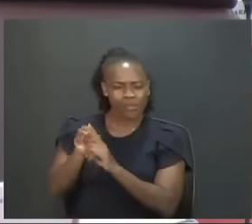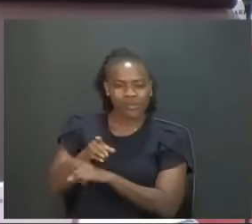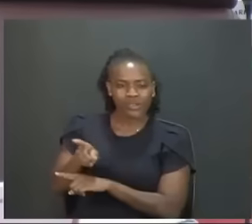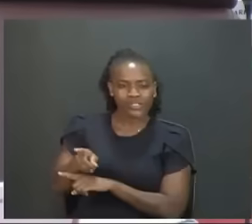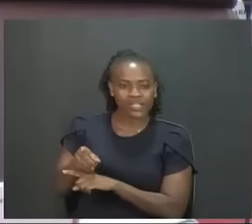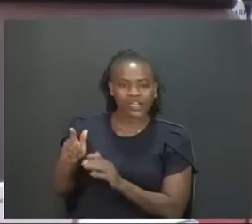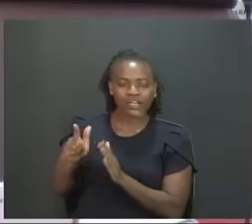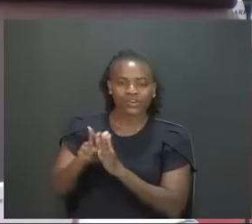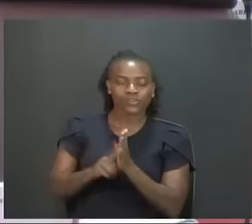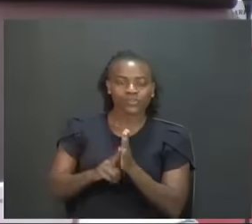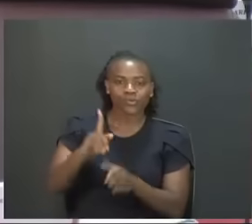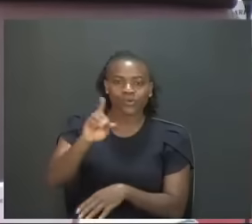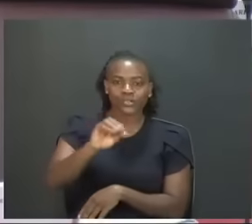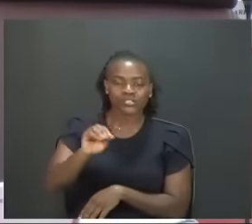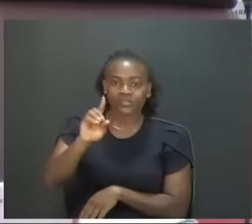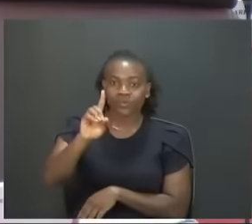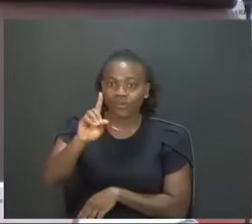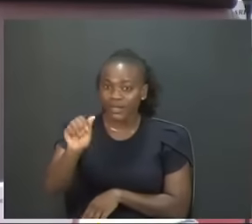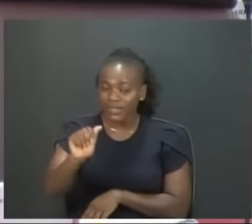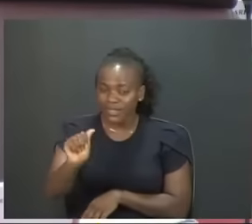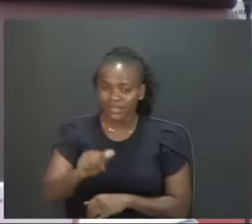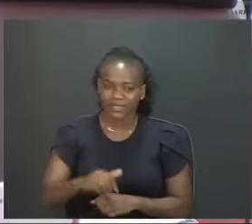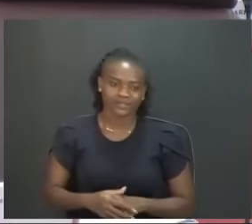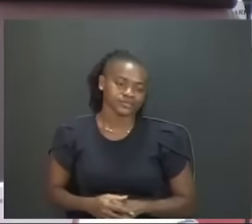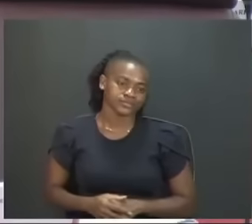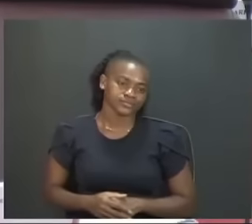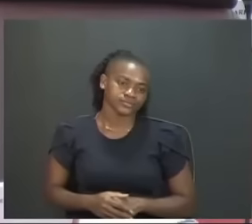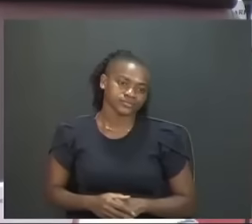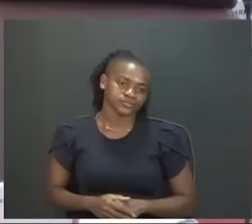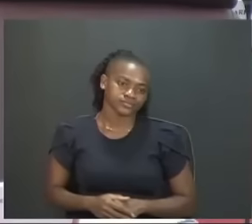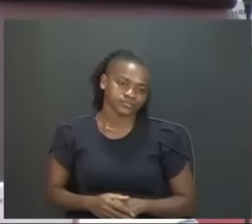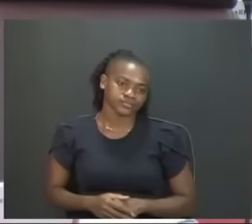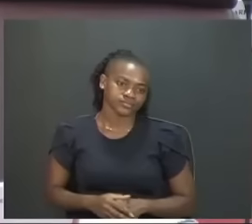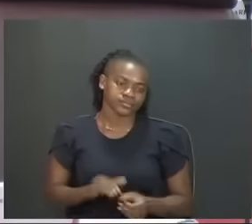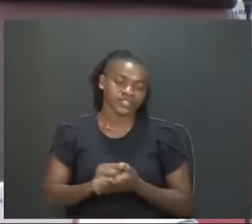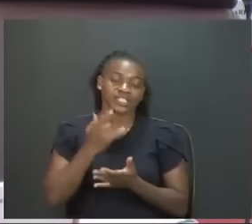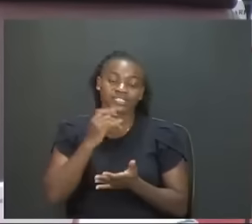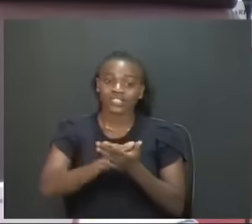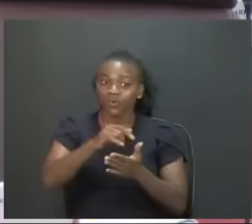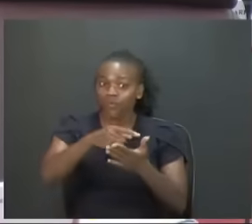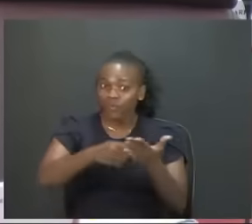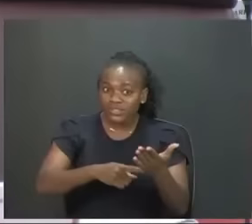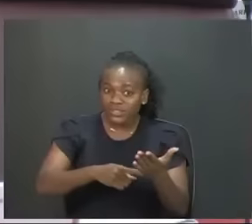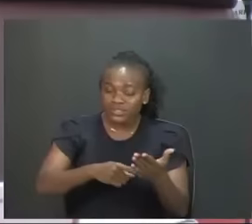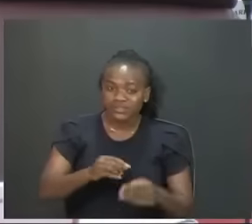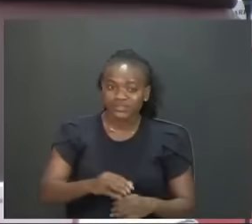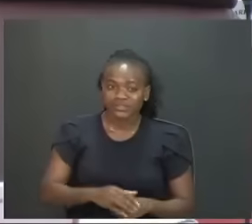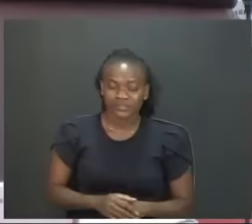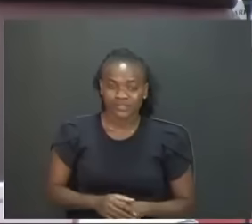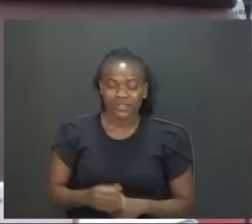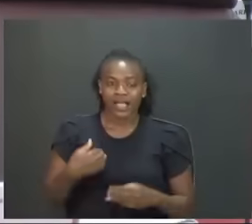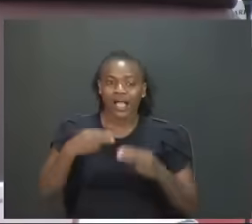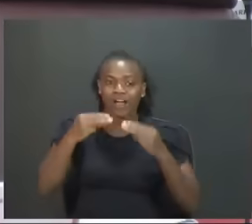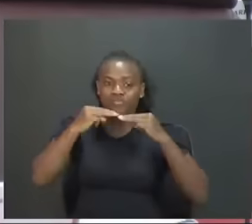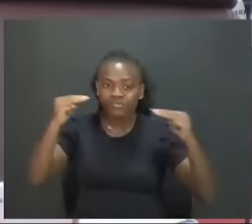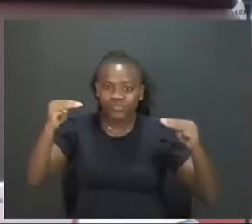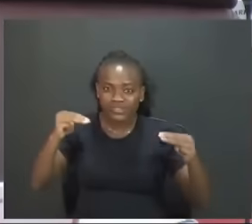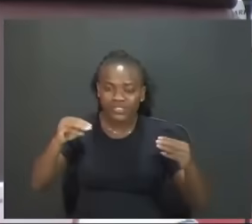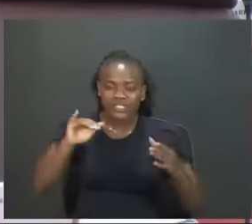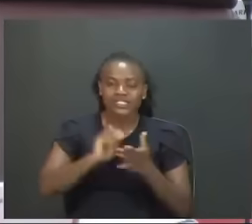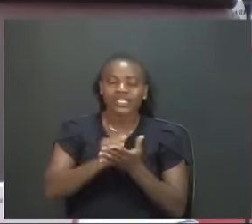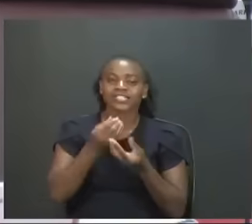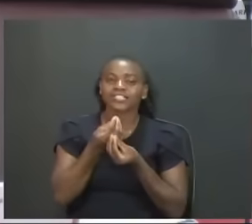Order 101A, which says that there are motions that require